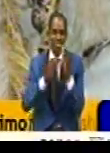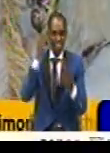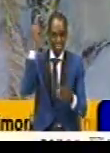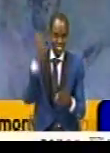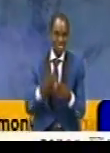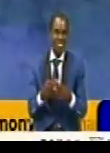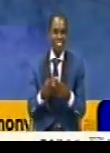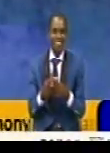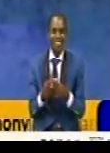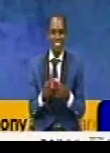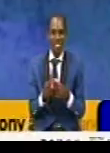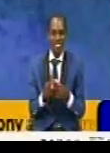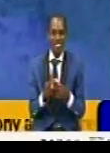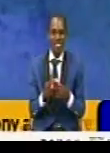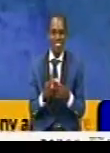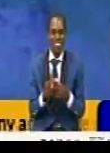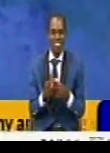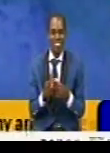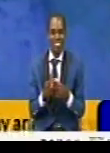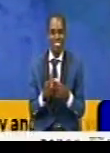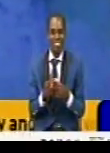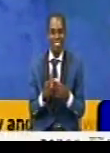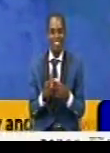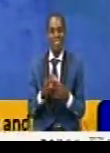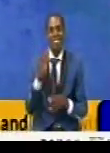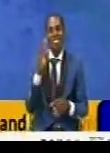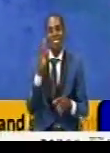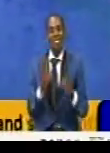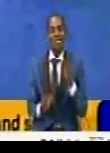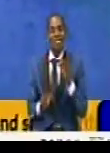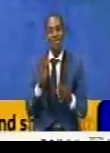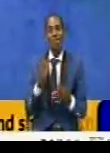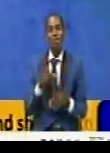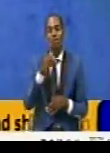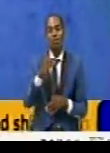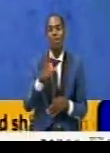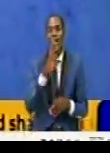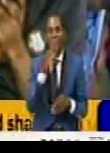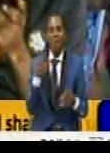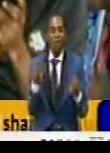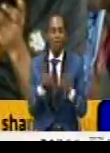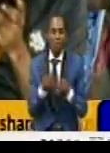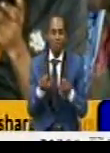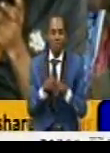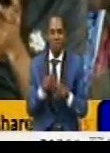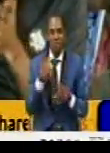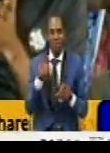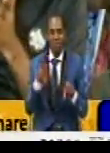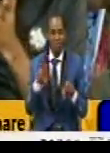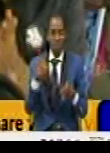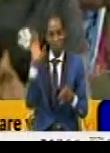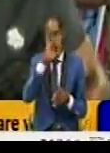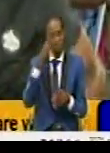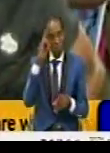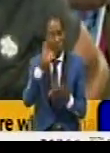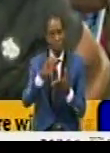you. And so shall it be in Jesus' name. If you are in that